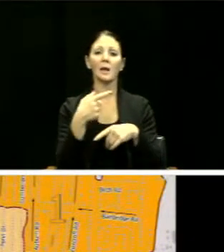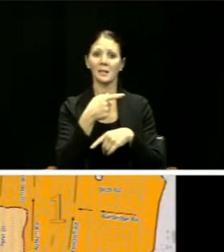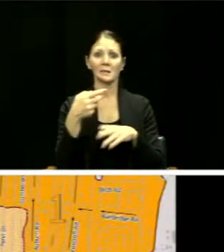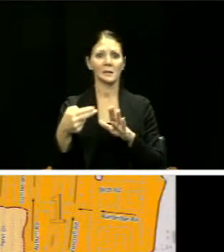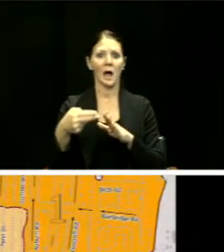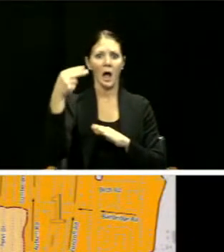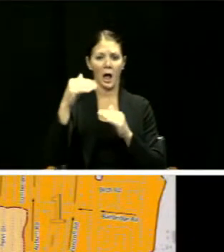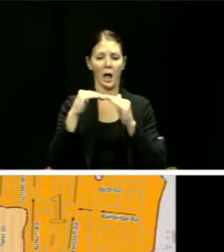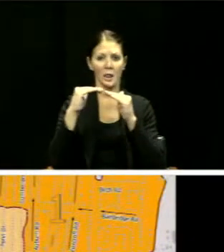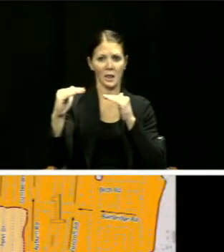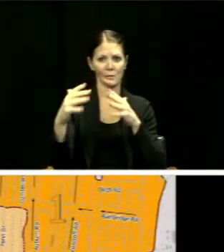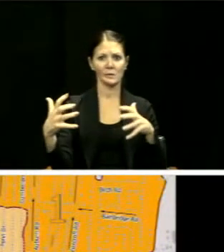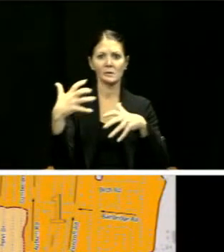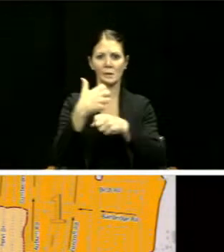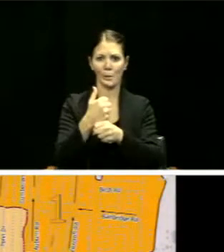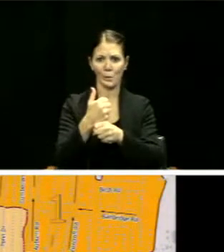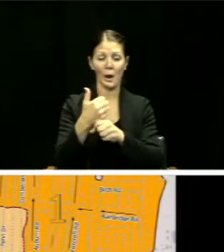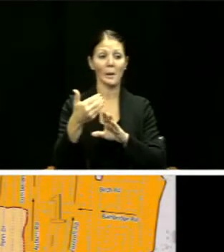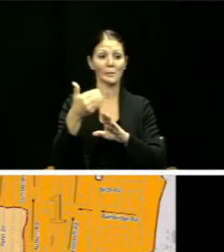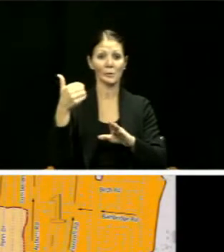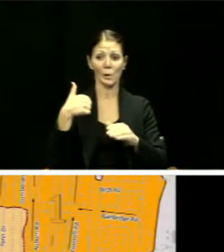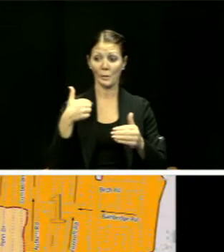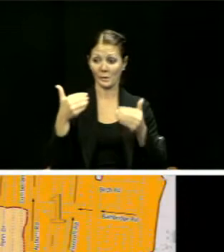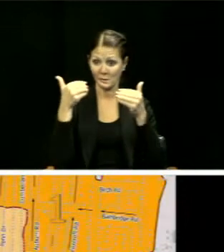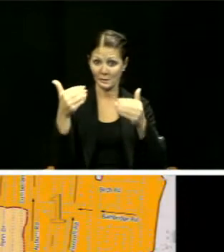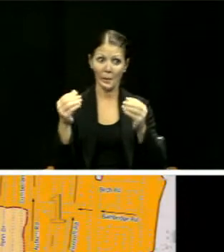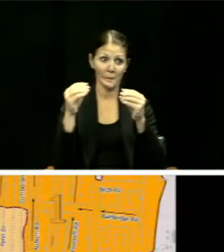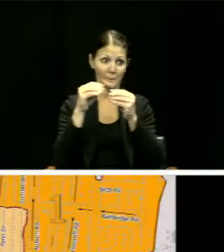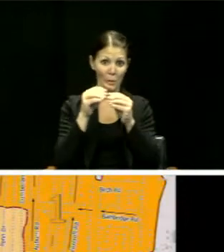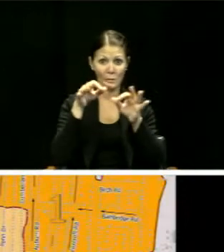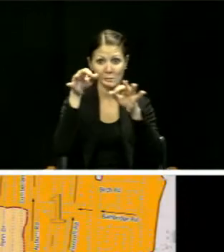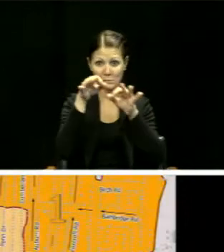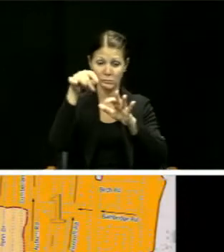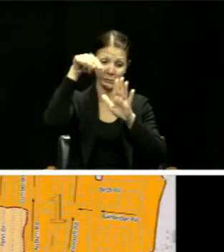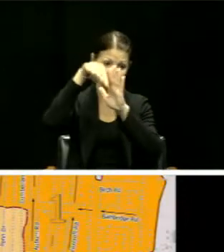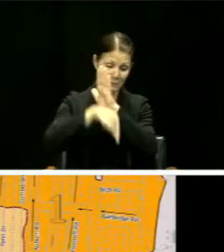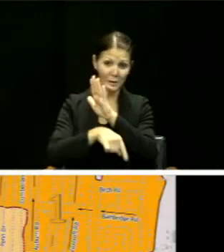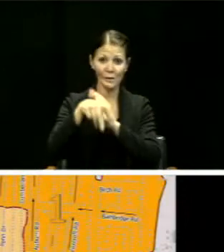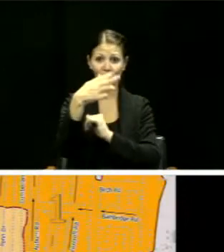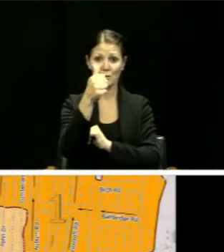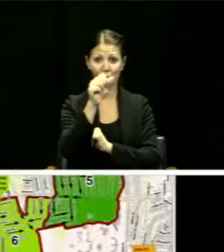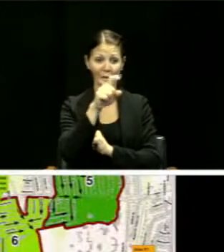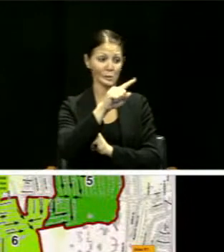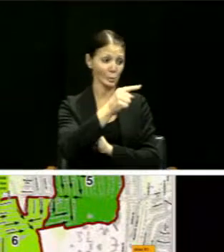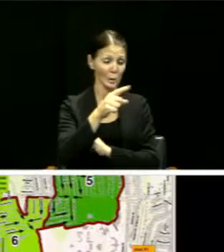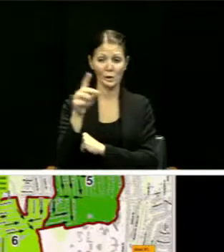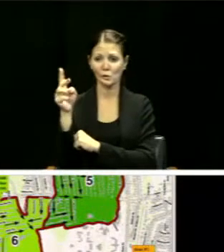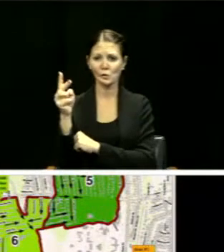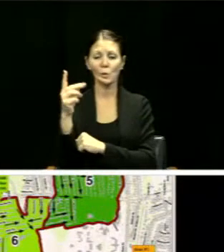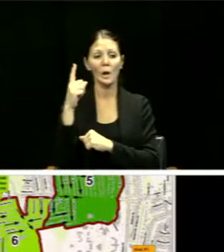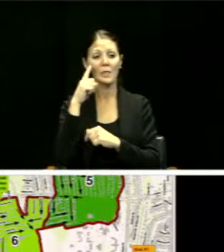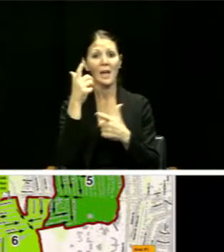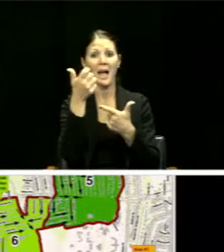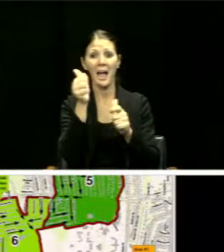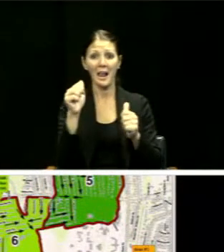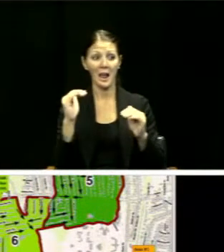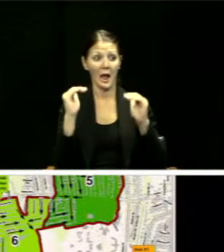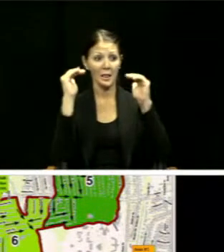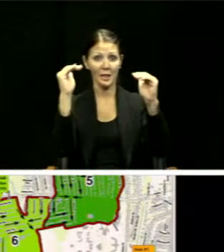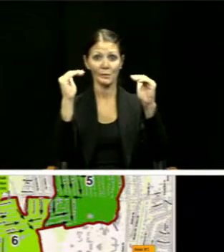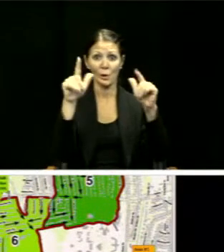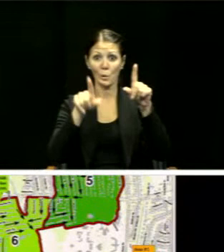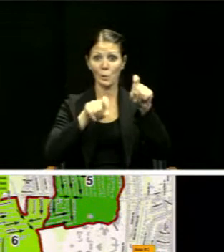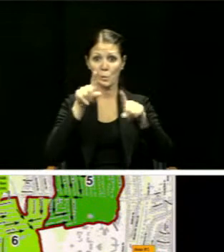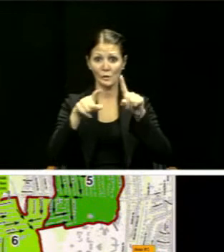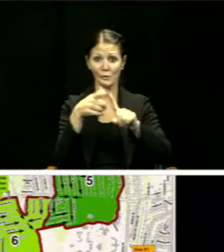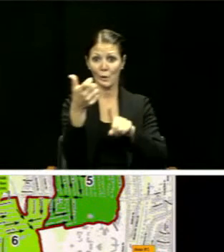high-level summary. Before we get into a little bit more of the details of phase 1 and phase 2, if there's any high-level questions from any